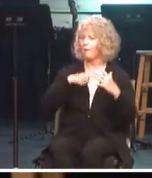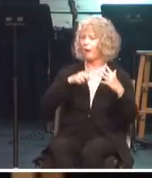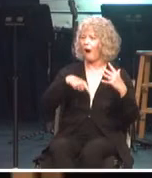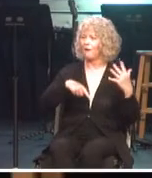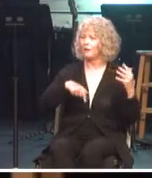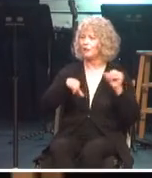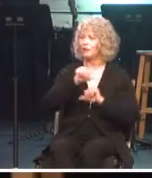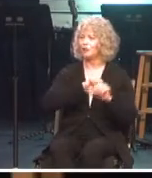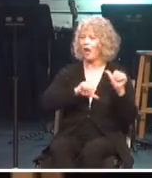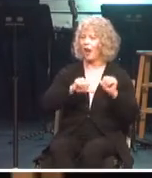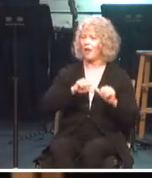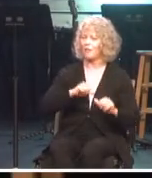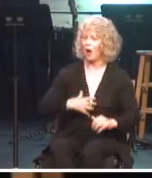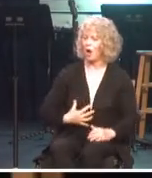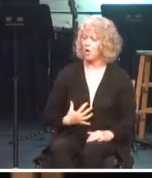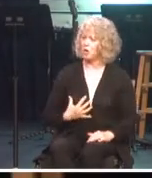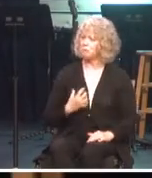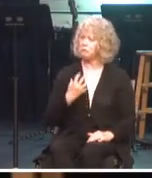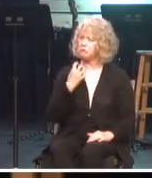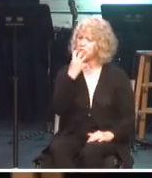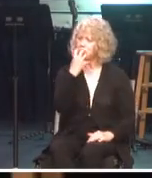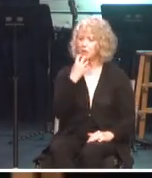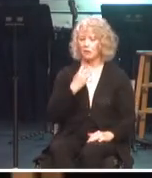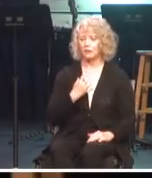They're grumbling, an angry murmur.